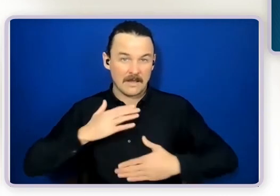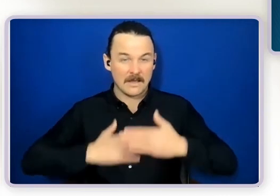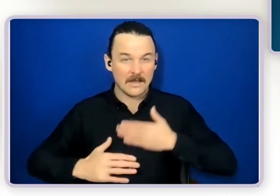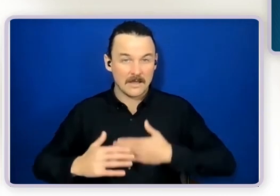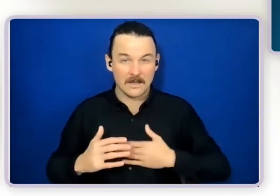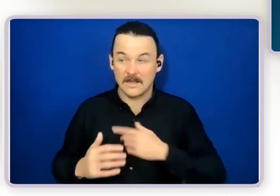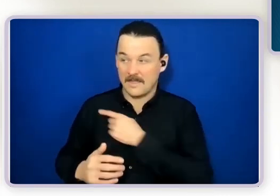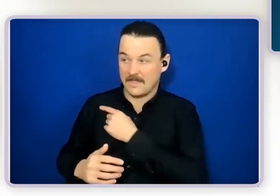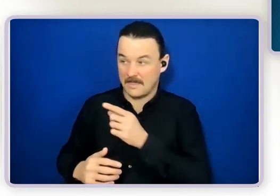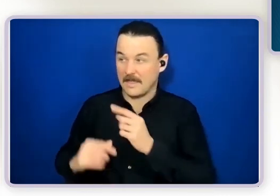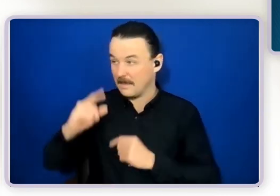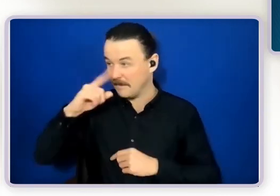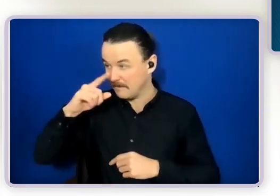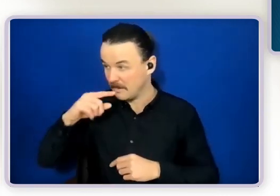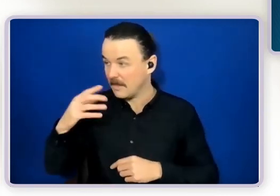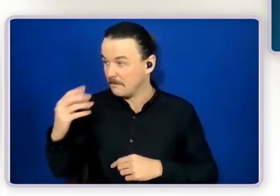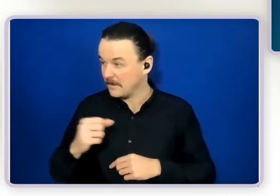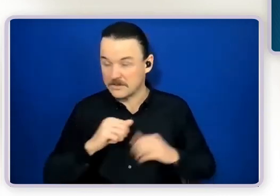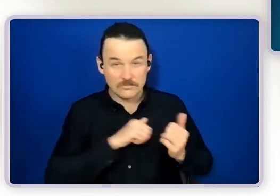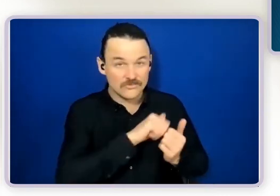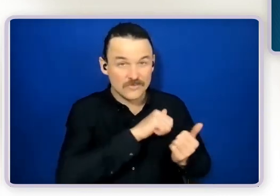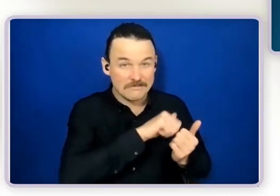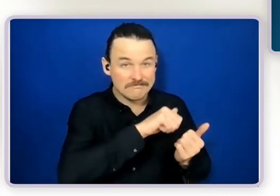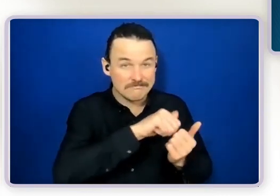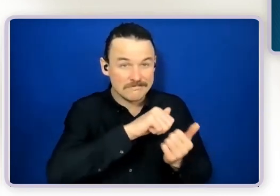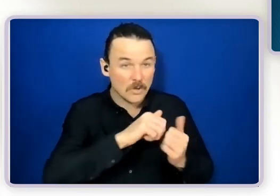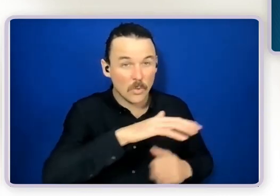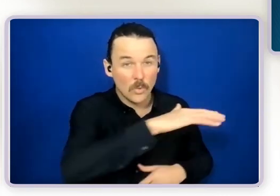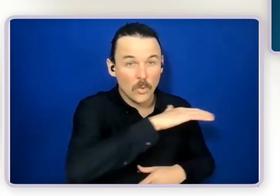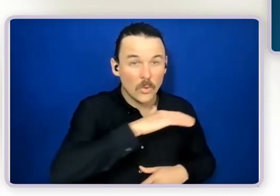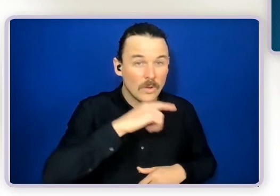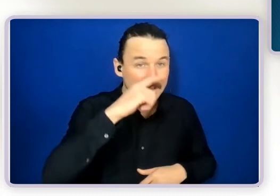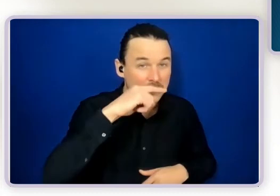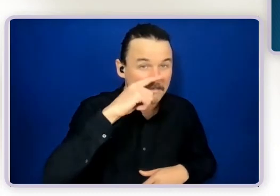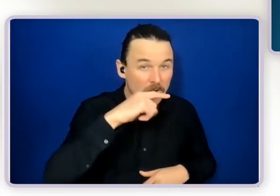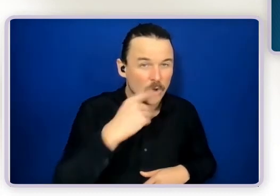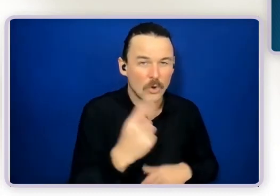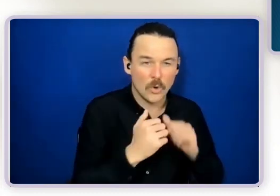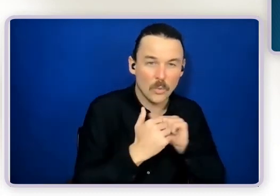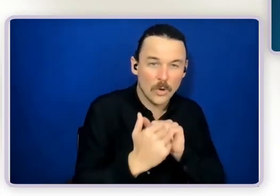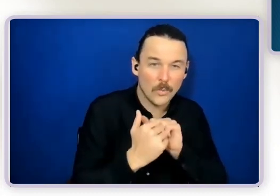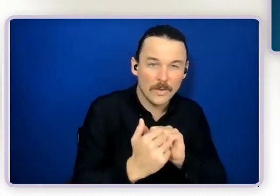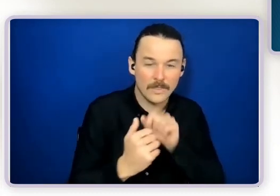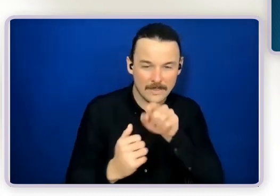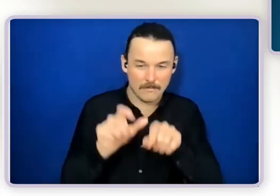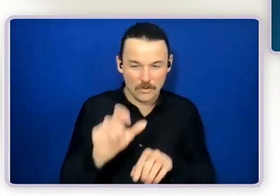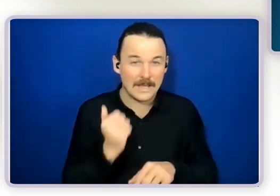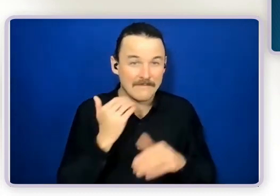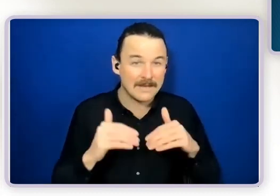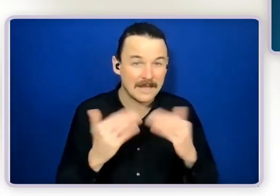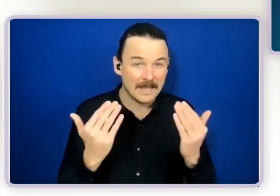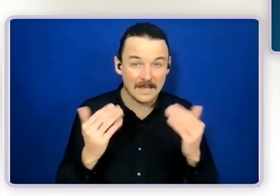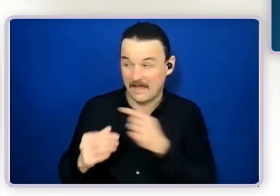disability on a daily basis. Is behavioural data being taken? Is that data